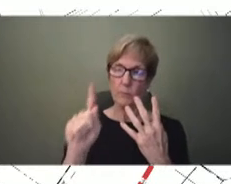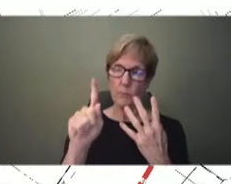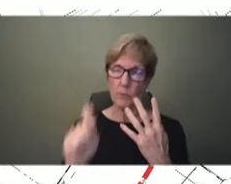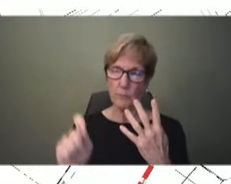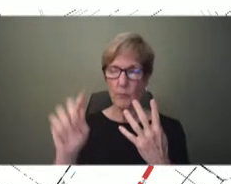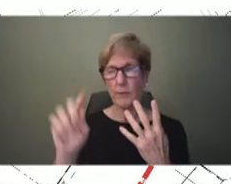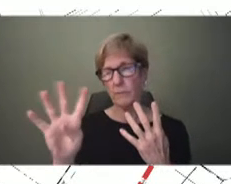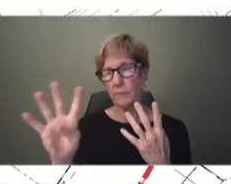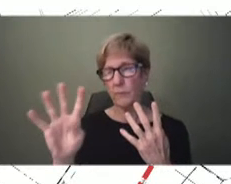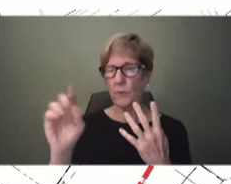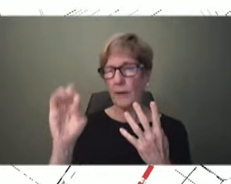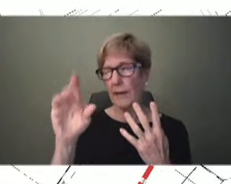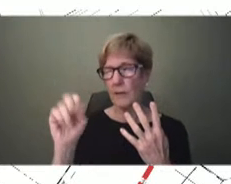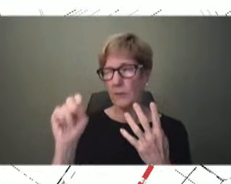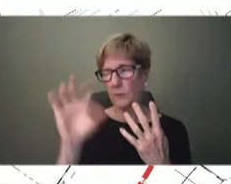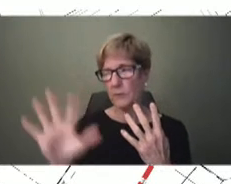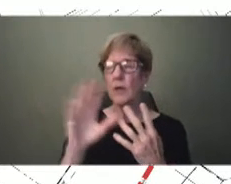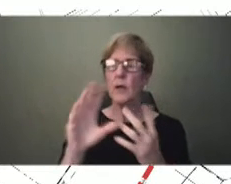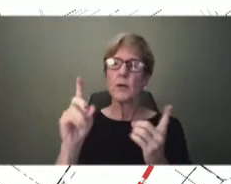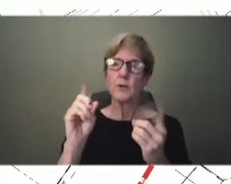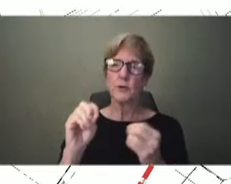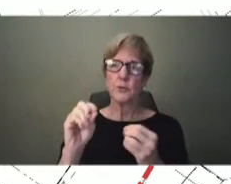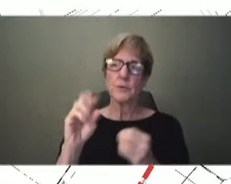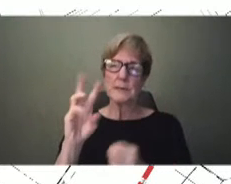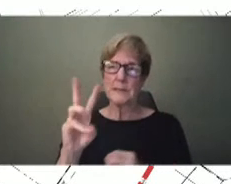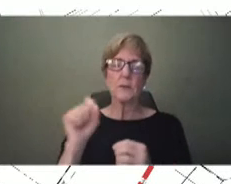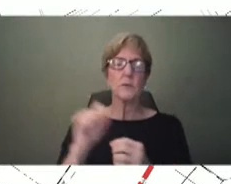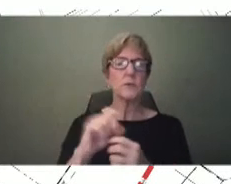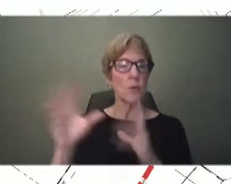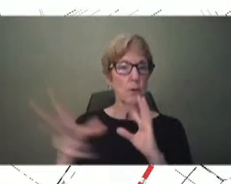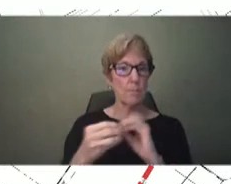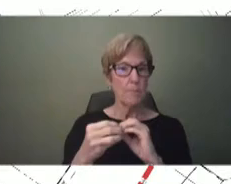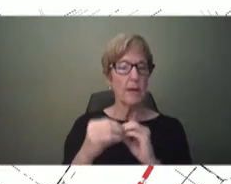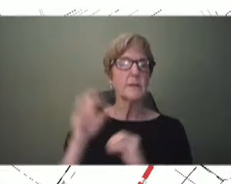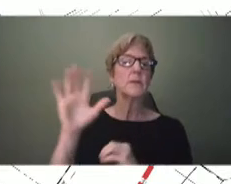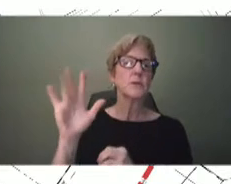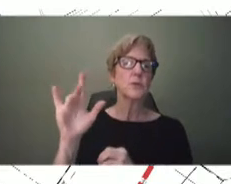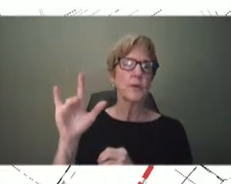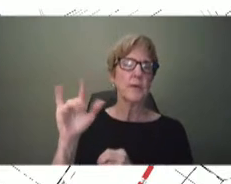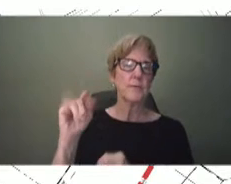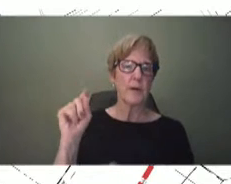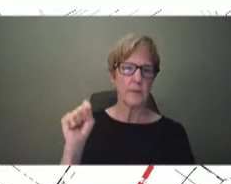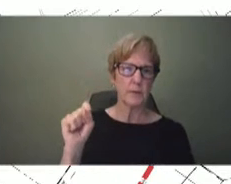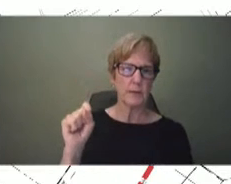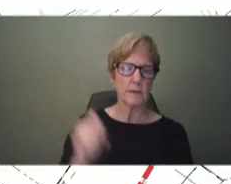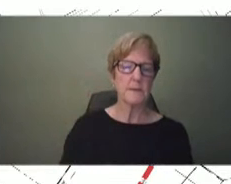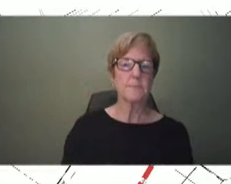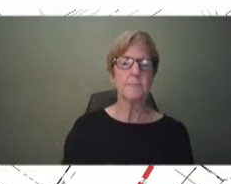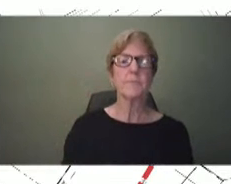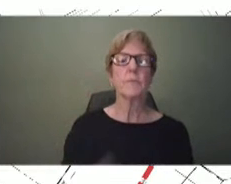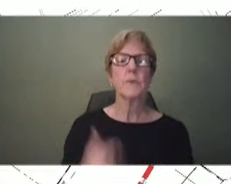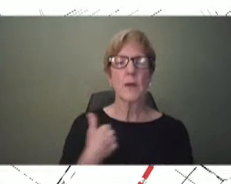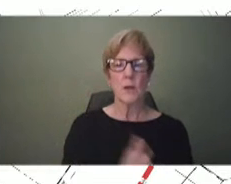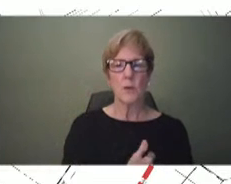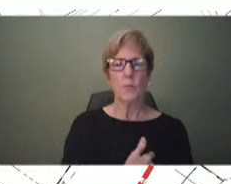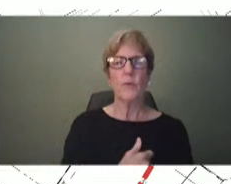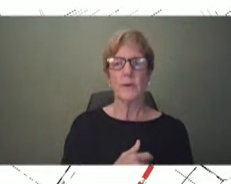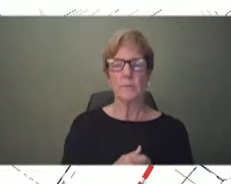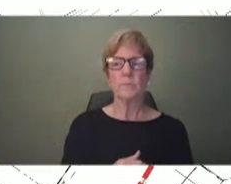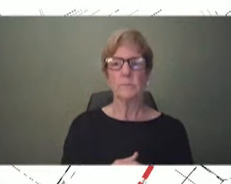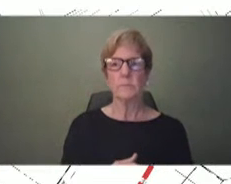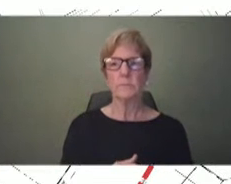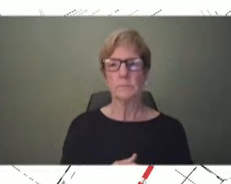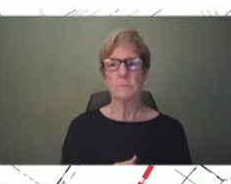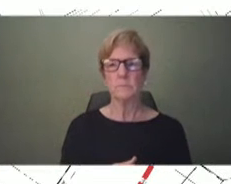there and we can do six so combined we could do 25 unit so uh we probably we we'll have conversation